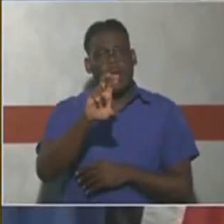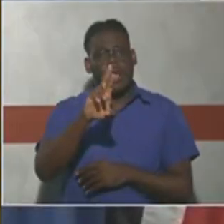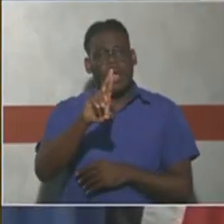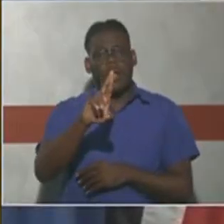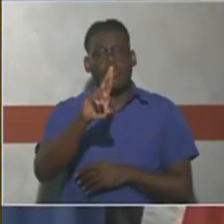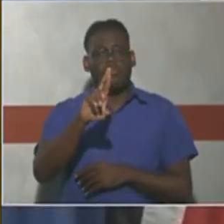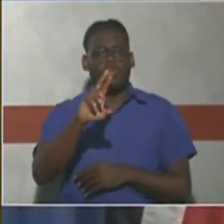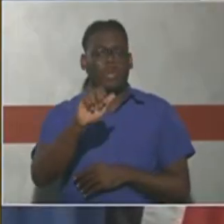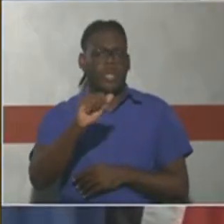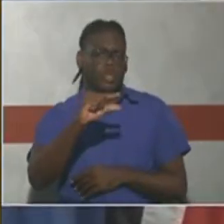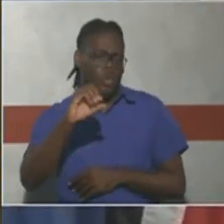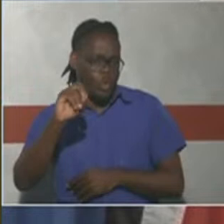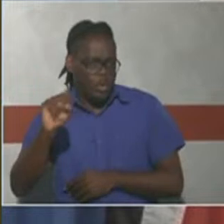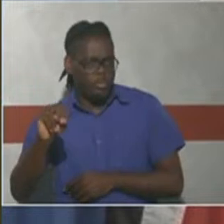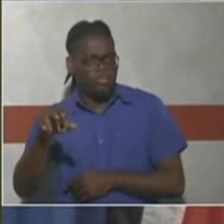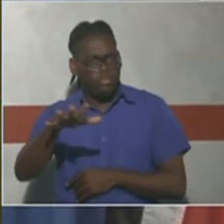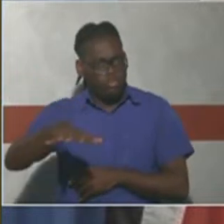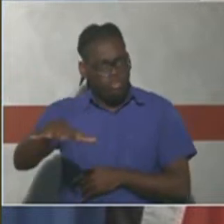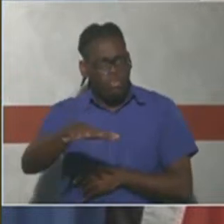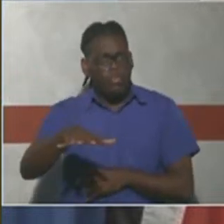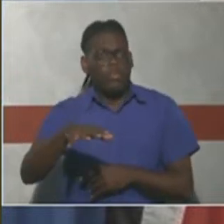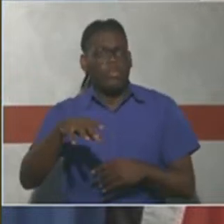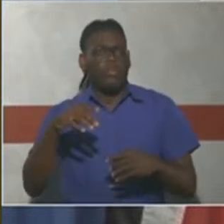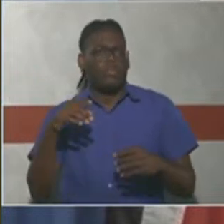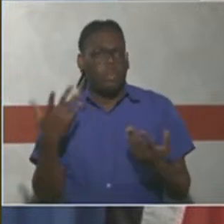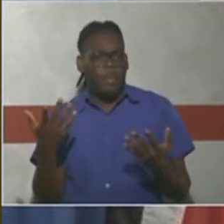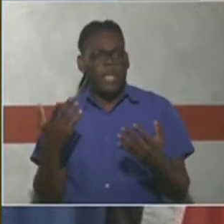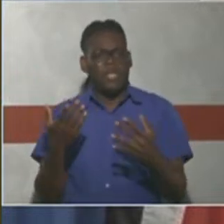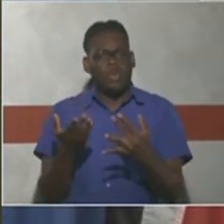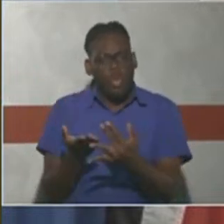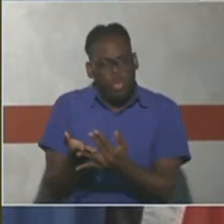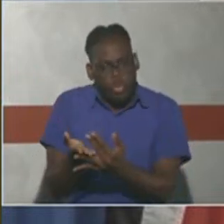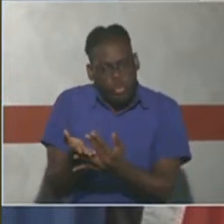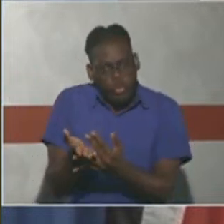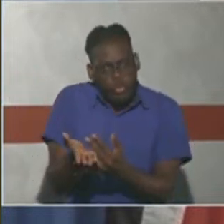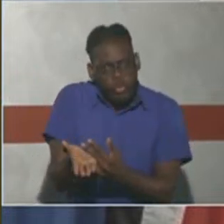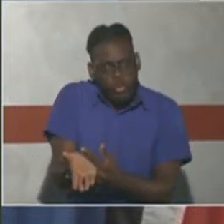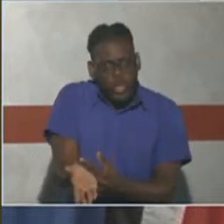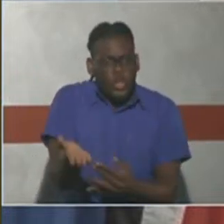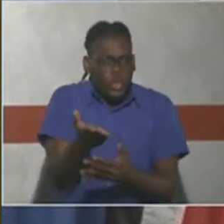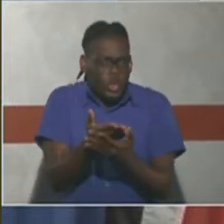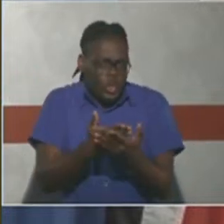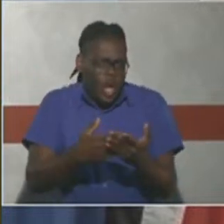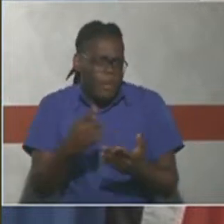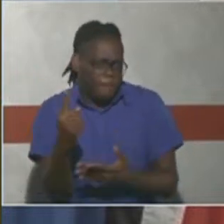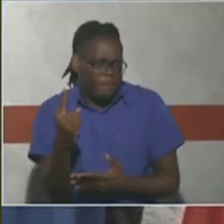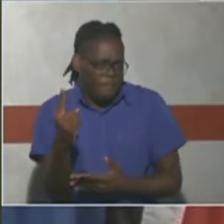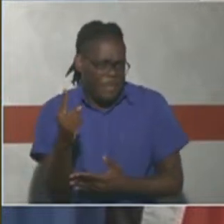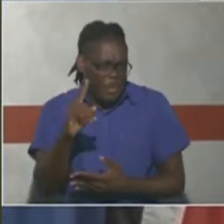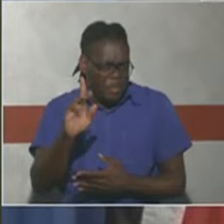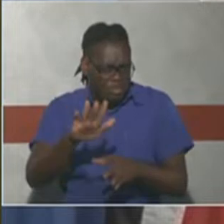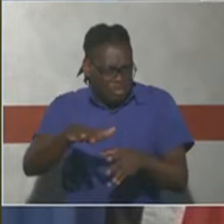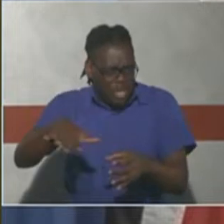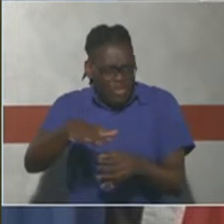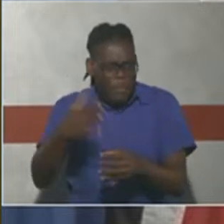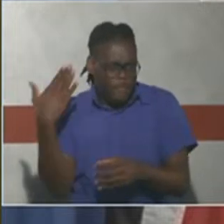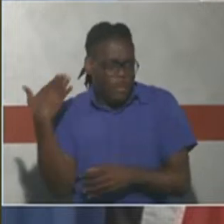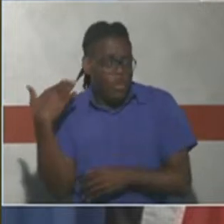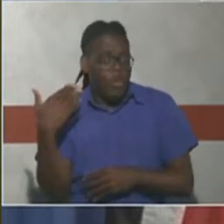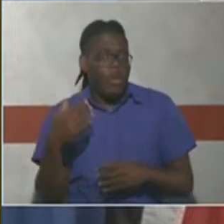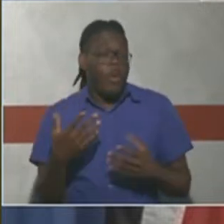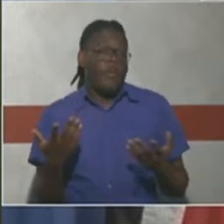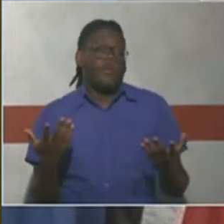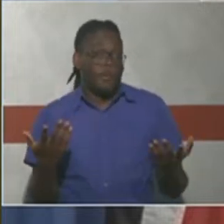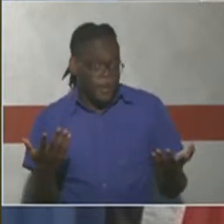Well, I'm not going to try to answer that now, because the first hurdle we have is to maintain